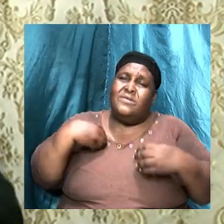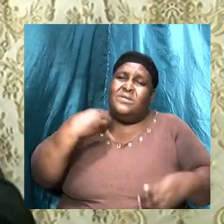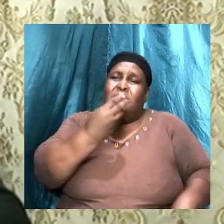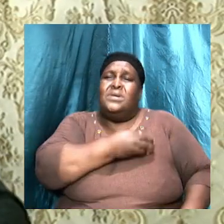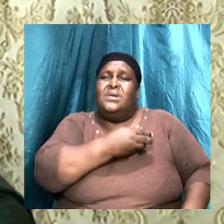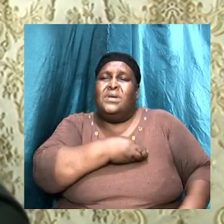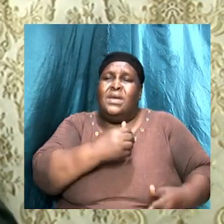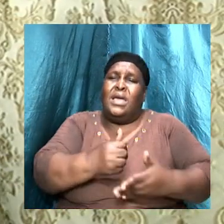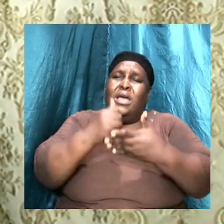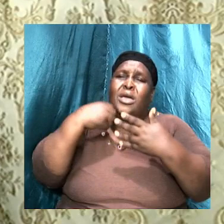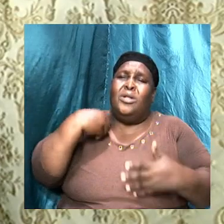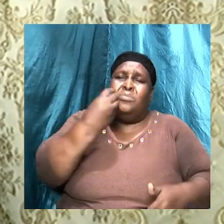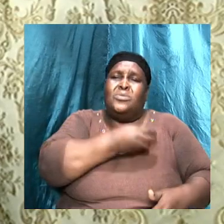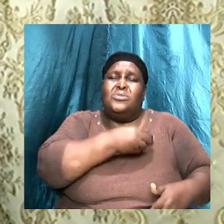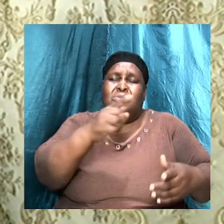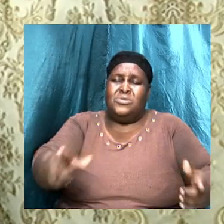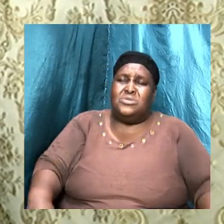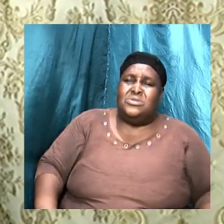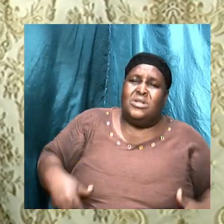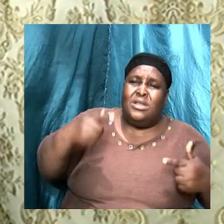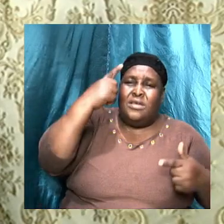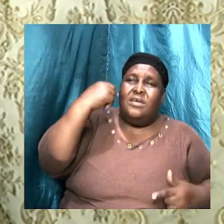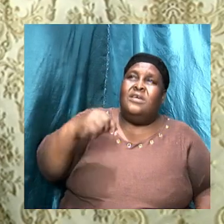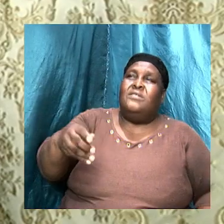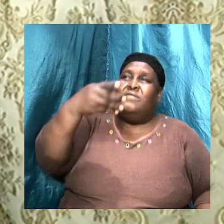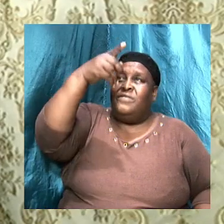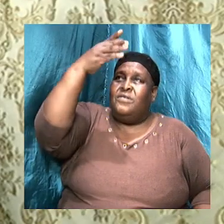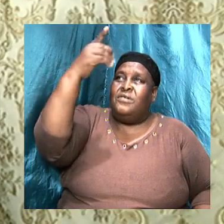help us to live for him